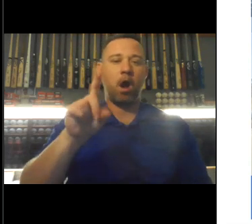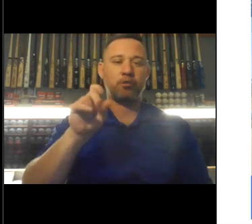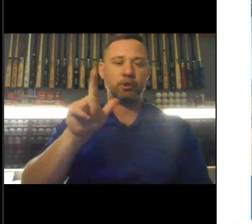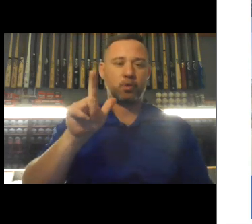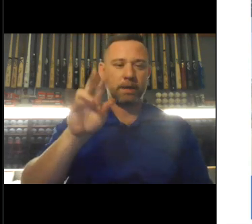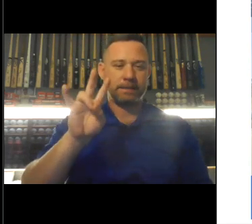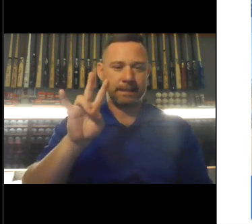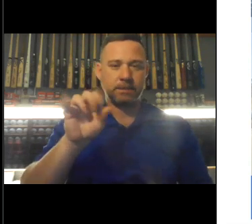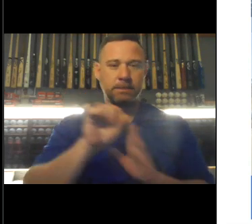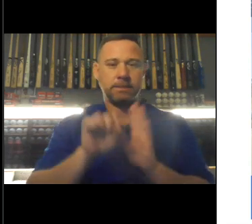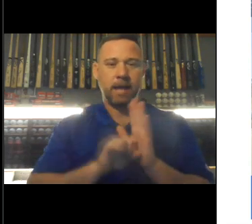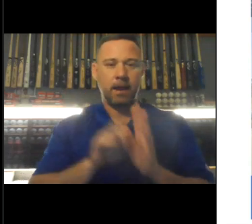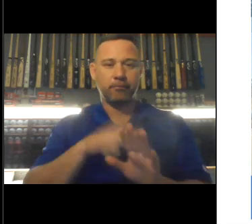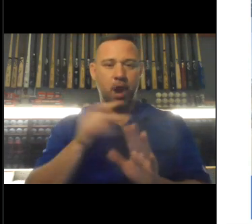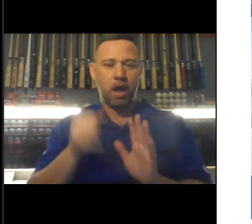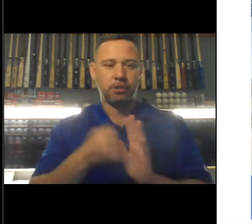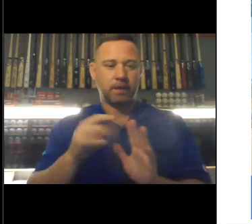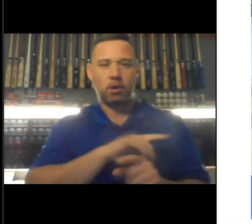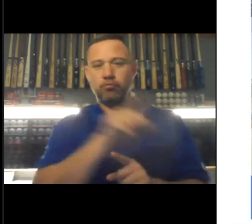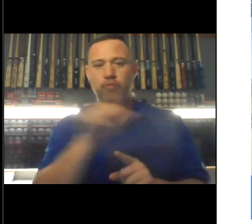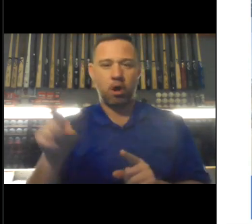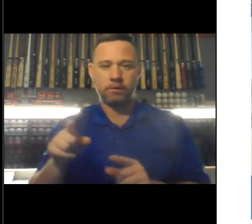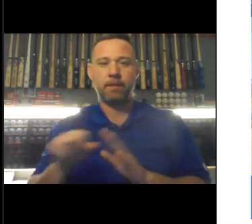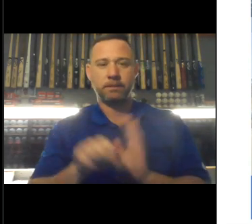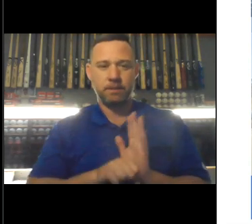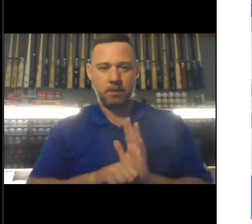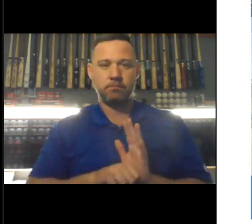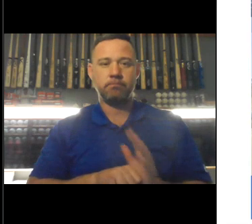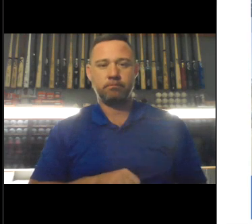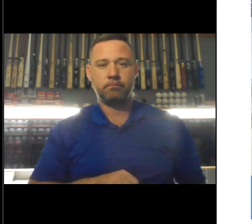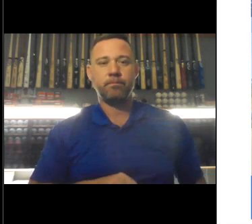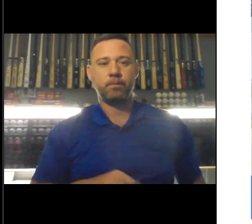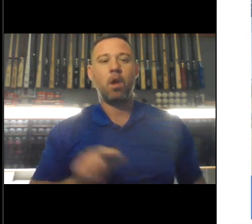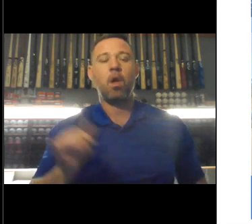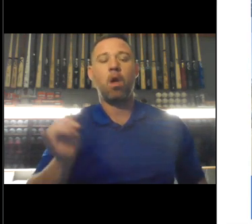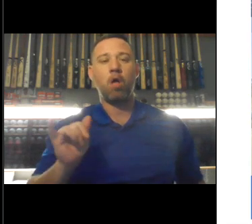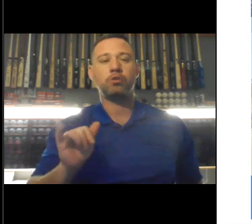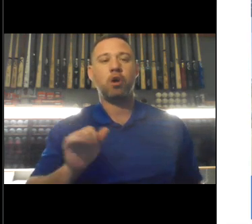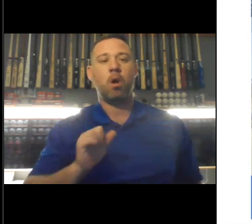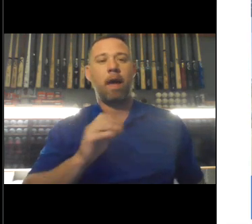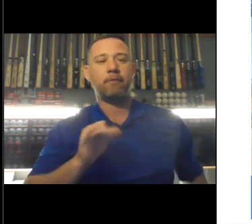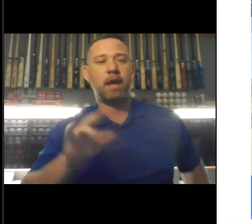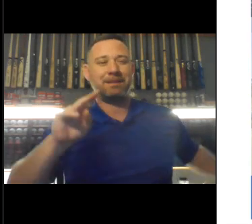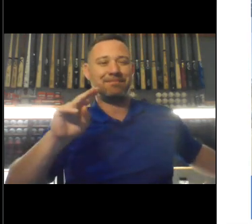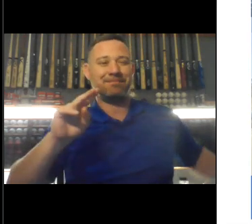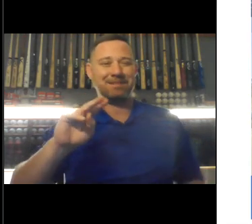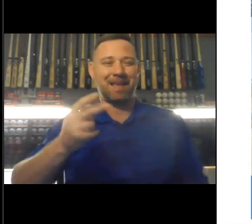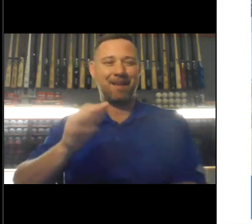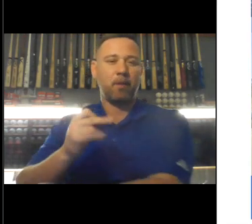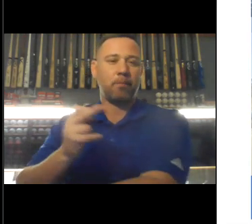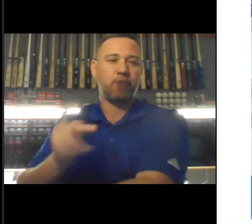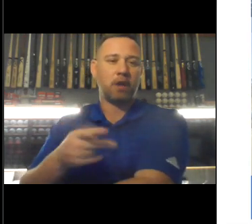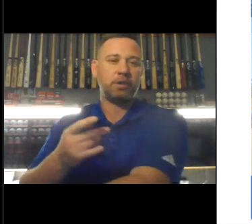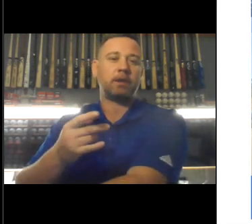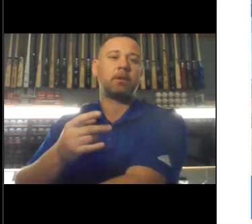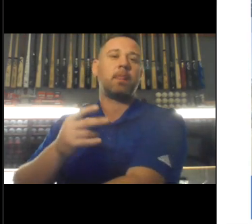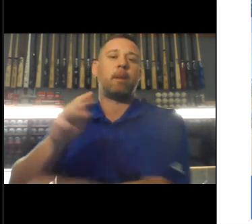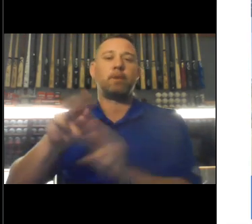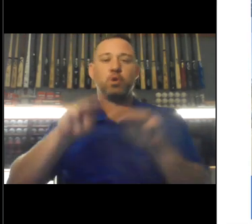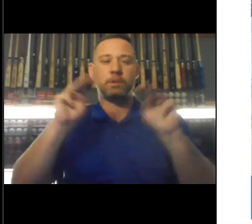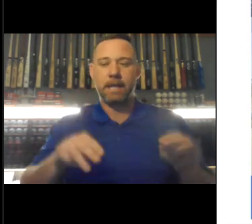state beautification projects across the state. We've also advertised the second of these projects. The Chumash Museum project has